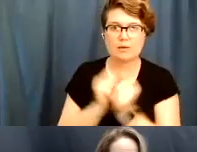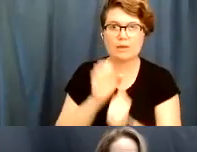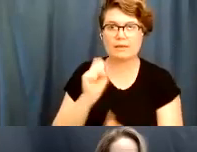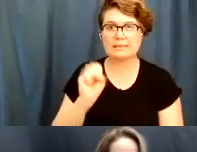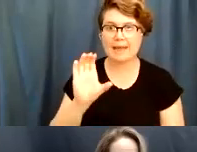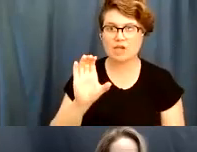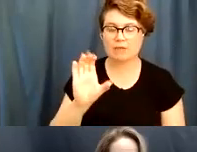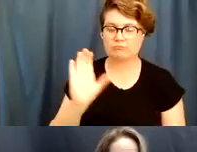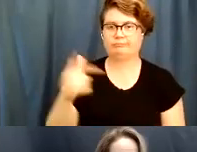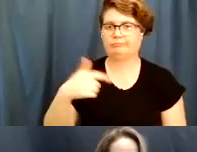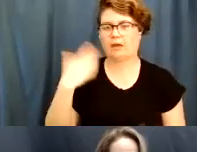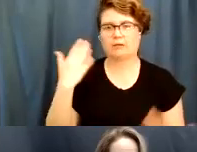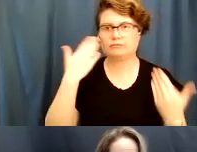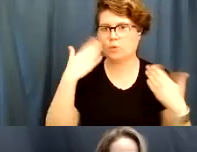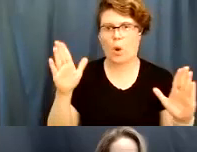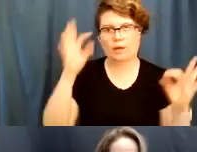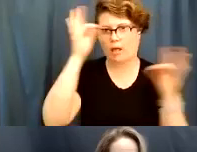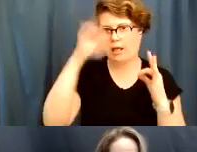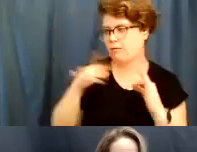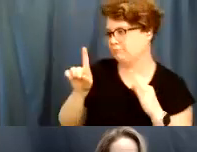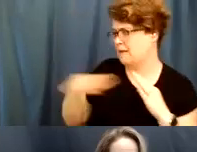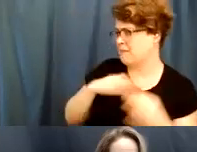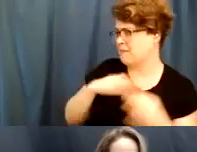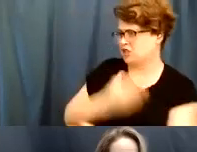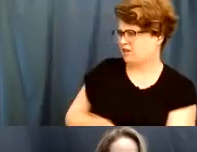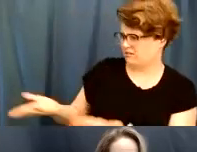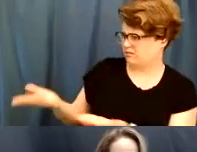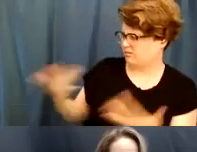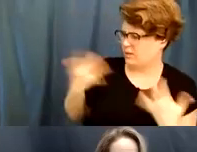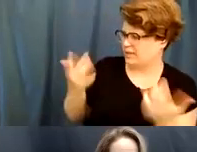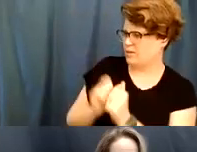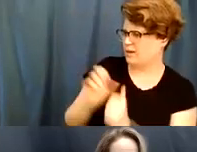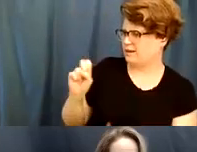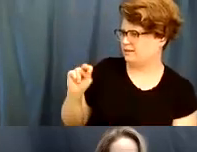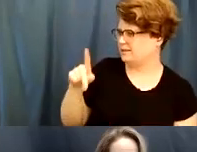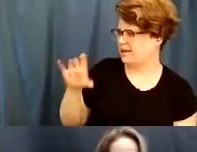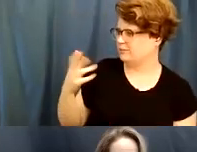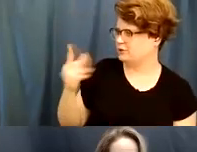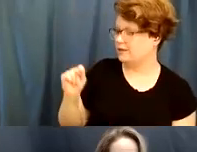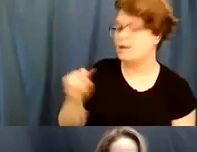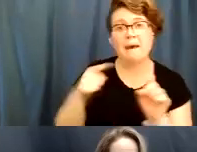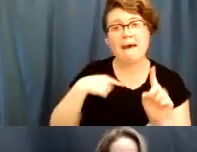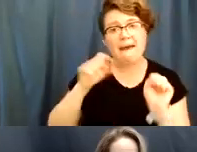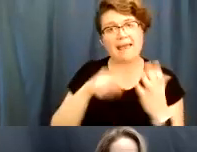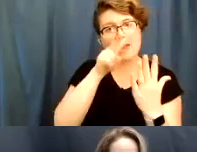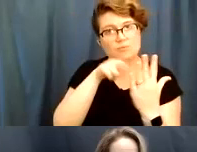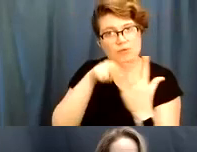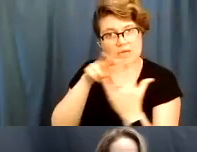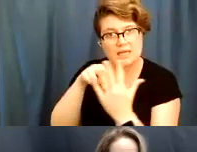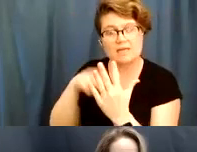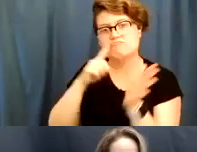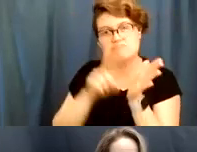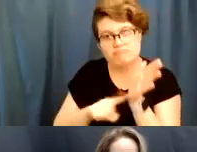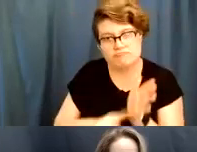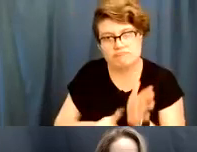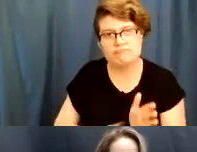idea. I'd probably ask my daughter first, right? But I can still read up. I can grasp the basics, and I